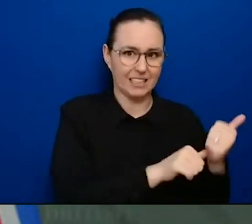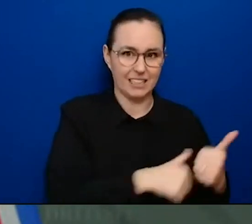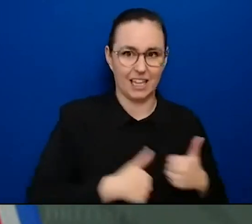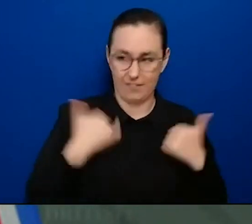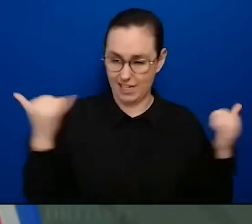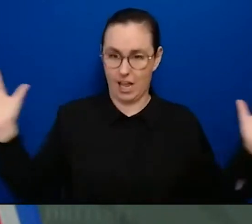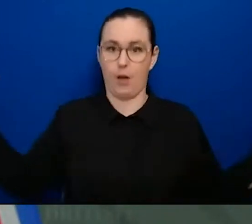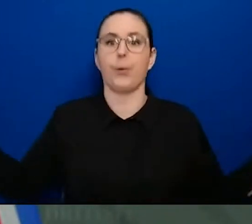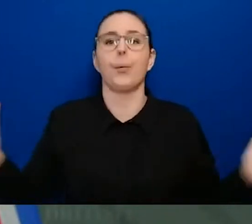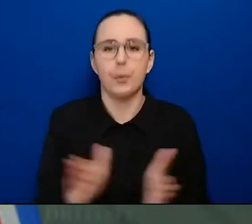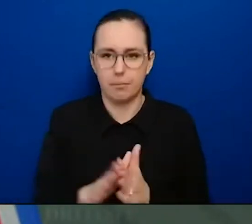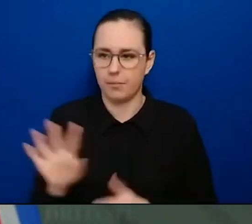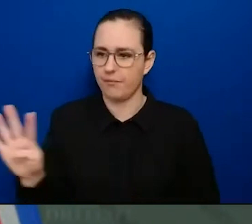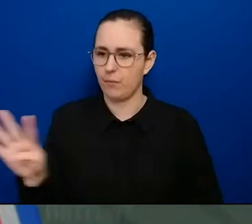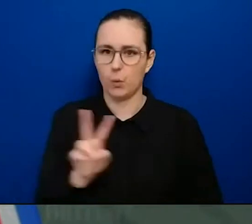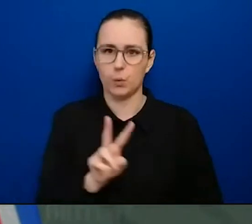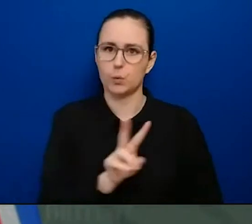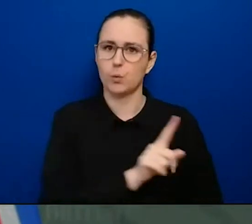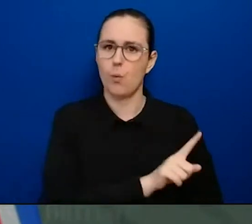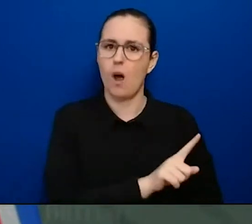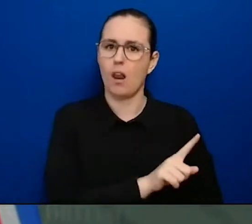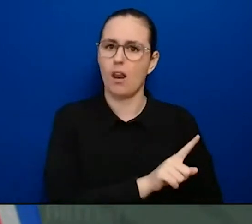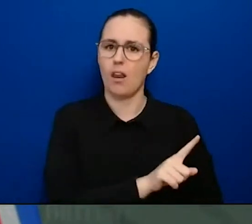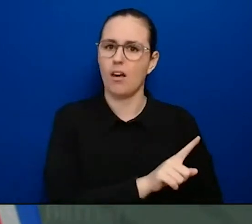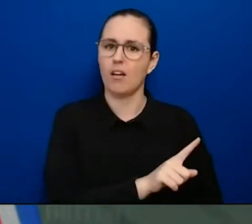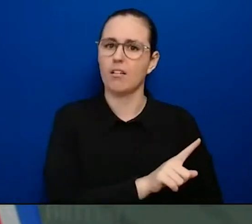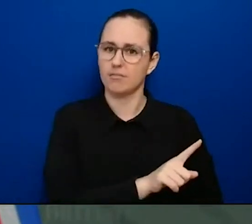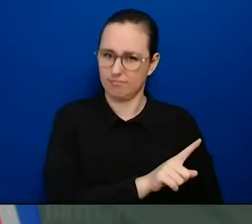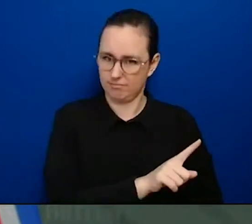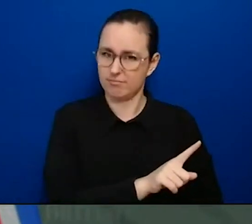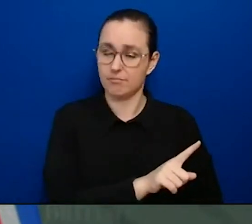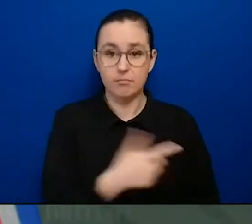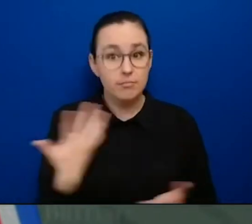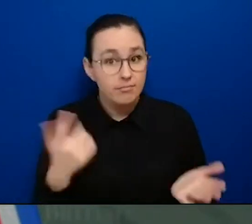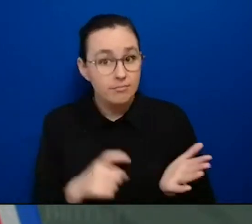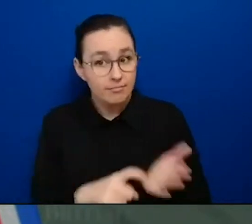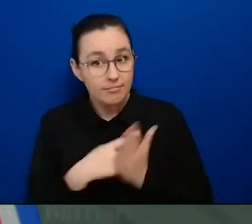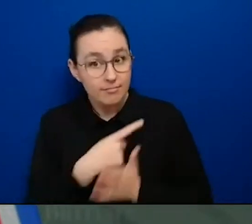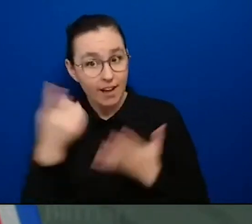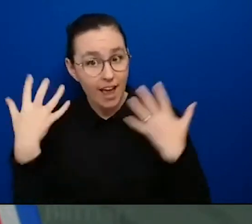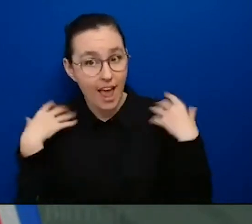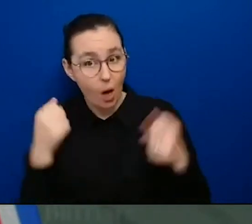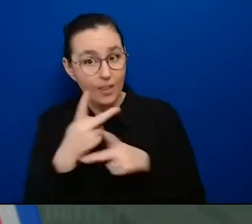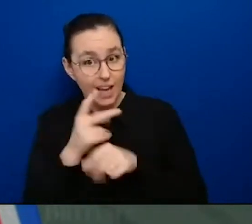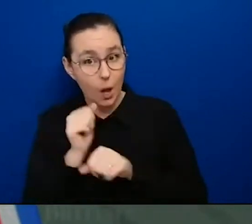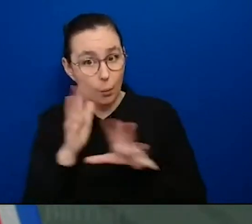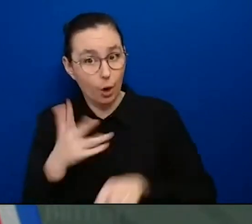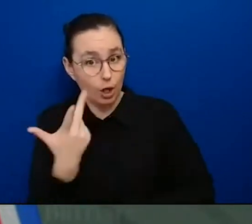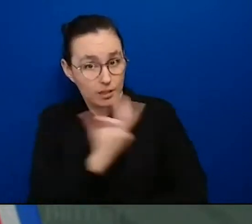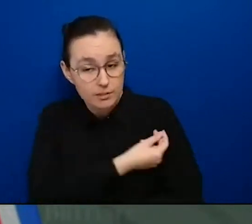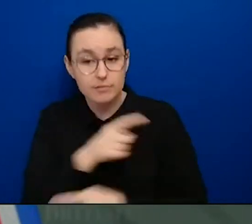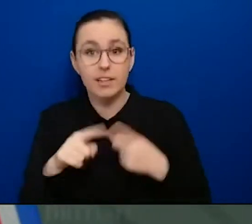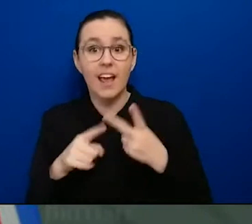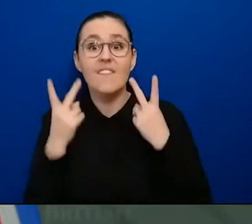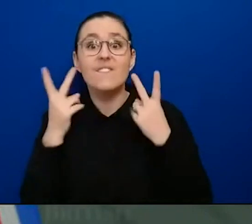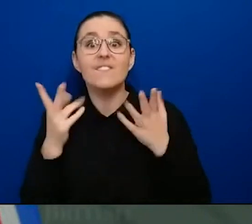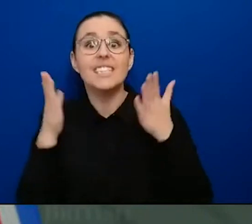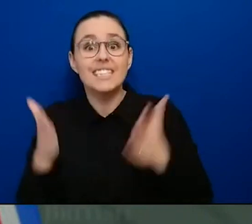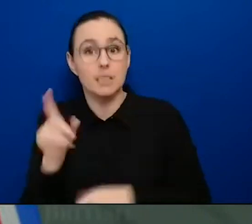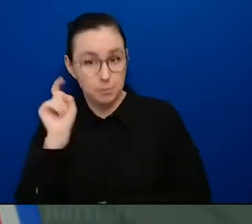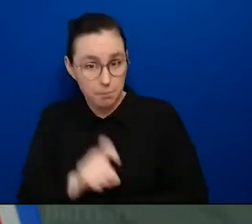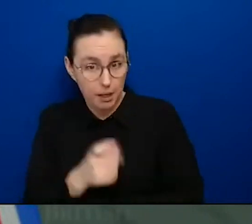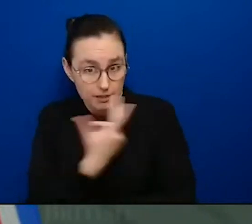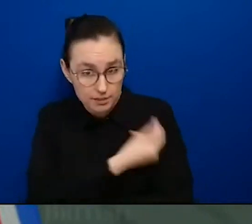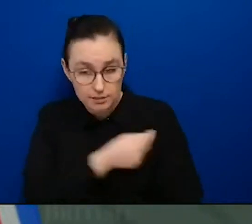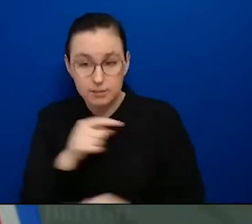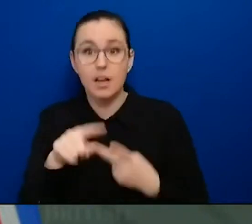both mandatory vaccination, booster doses, and the efforts that have been made with respect to visitors, have had a real effect. In long-term care, of course, just about all